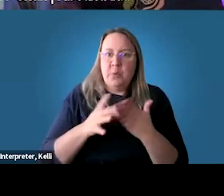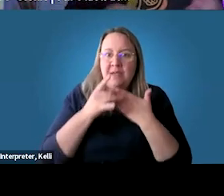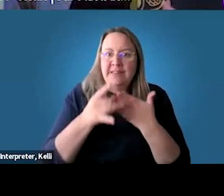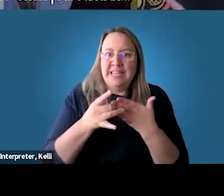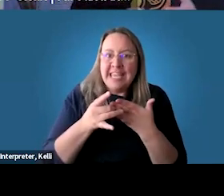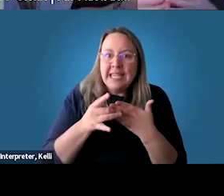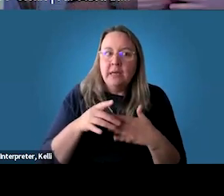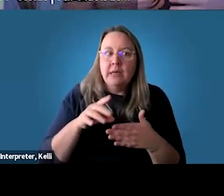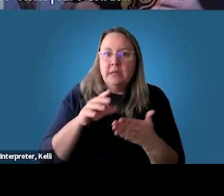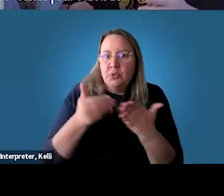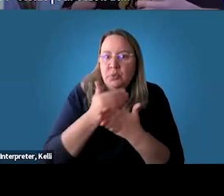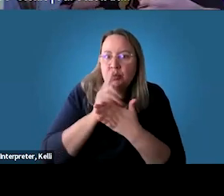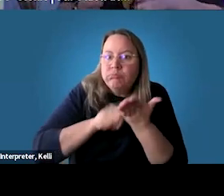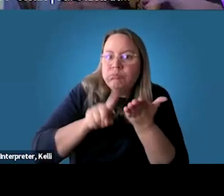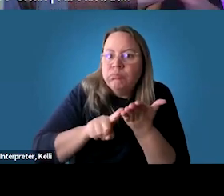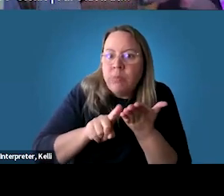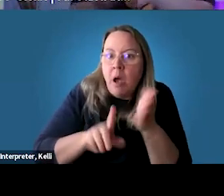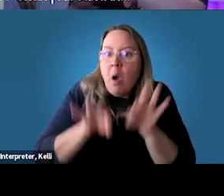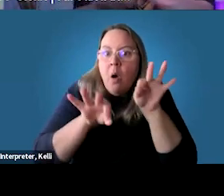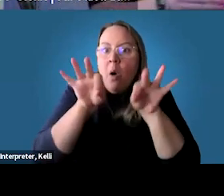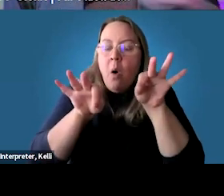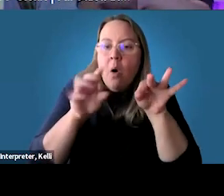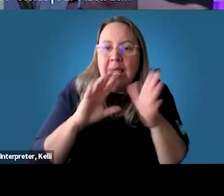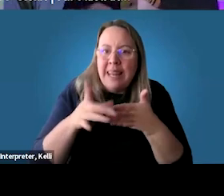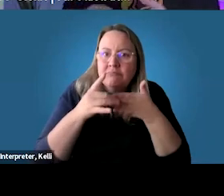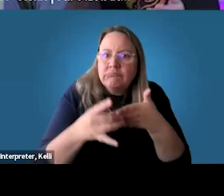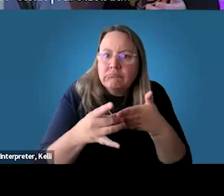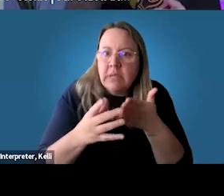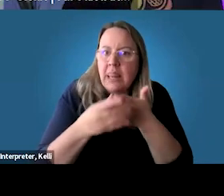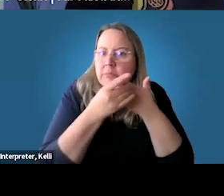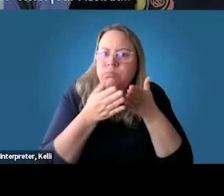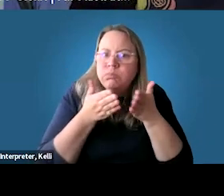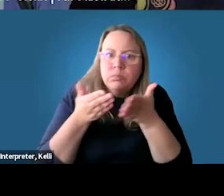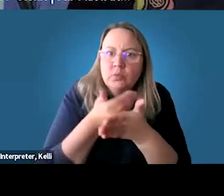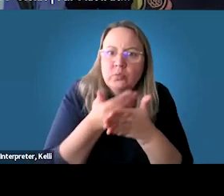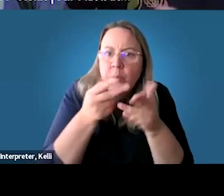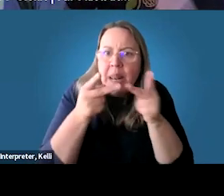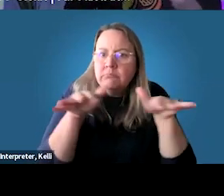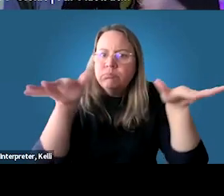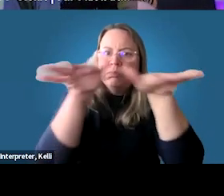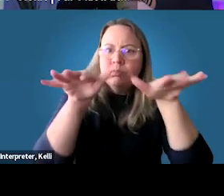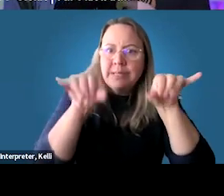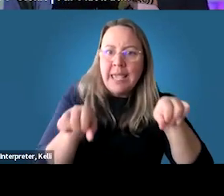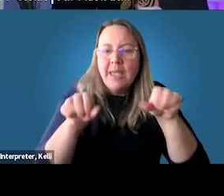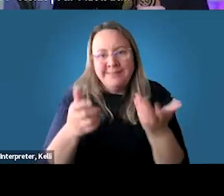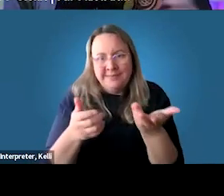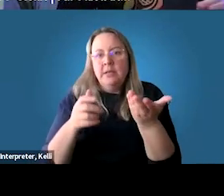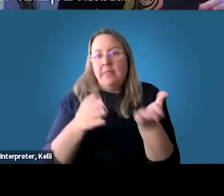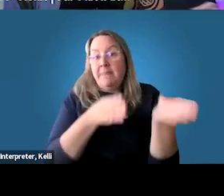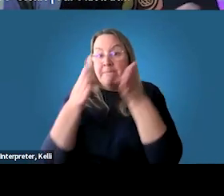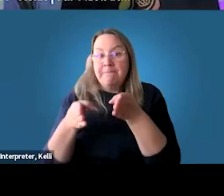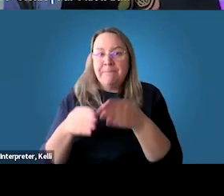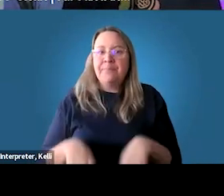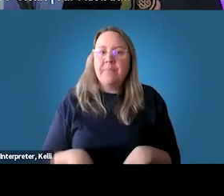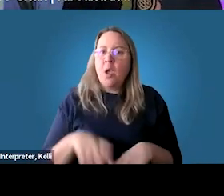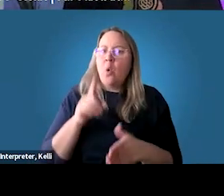is essentially what he's saying, right? It guides us, it leads us to new places, just like you're seeing in this image. How about this one? Much